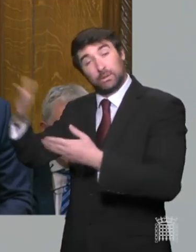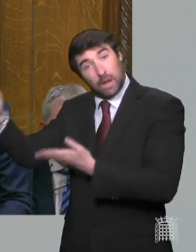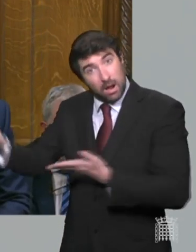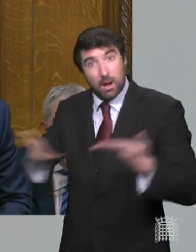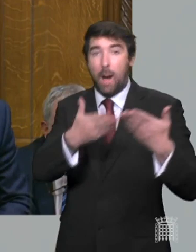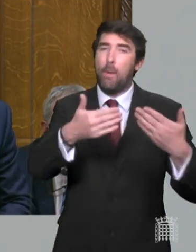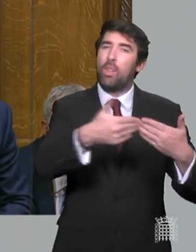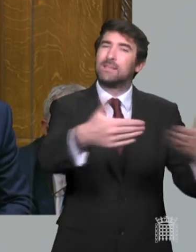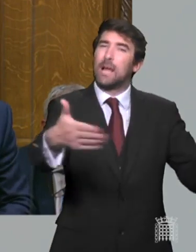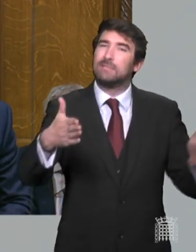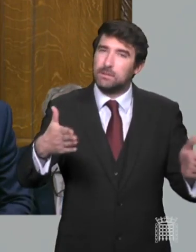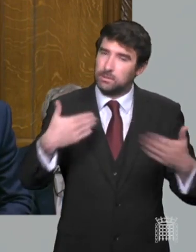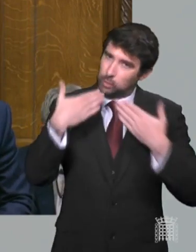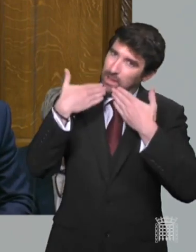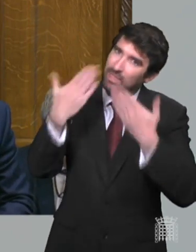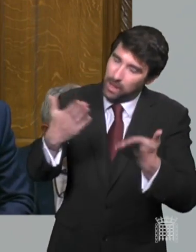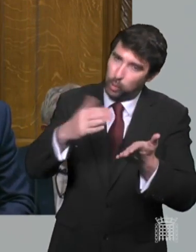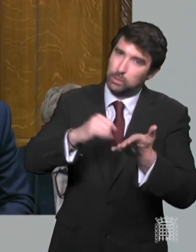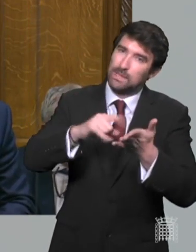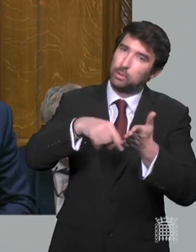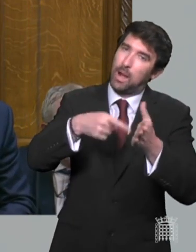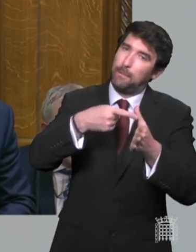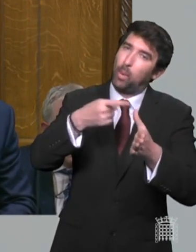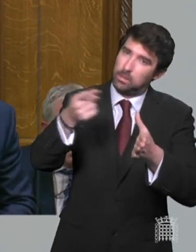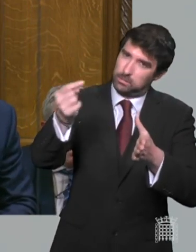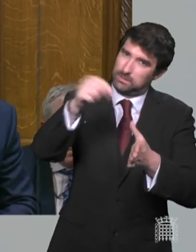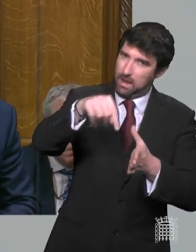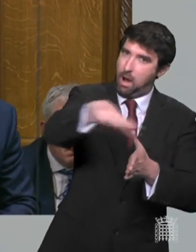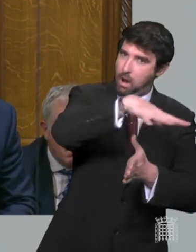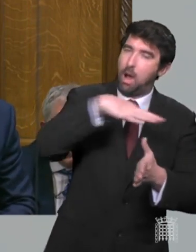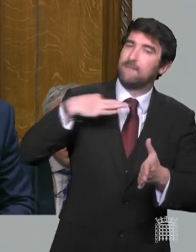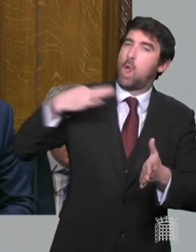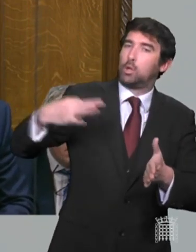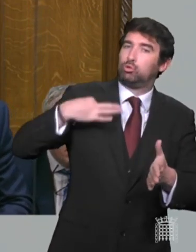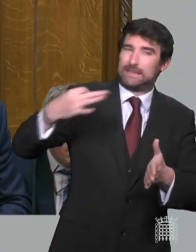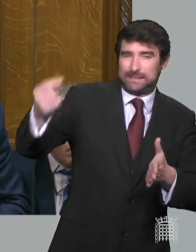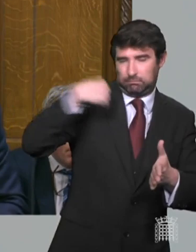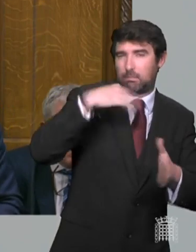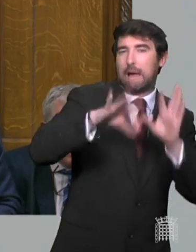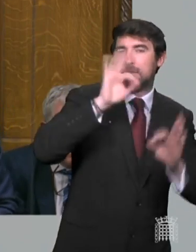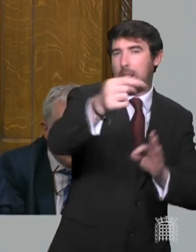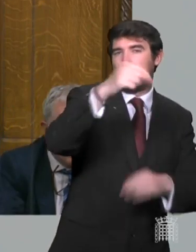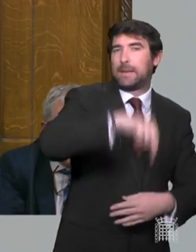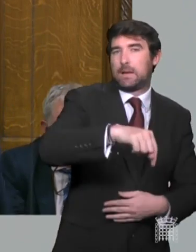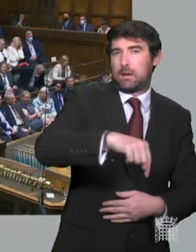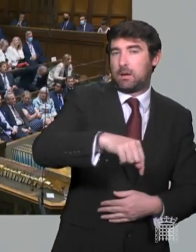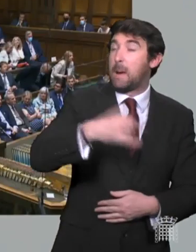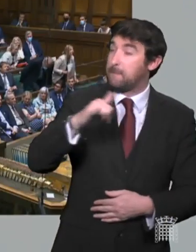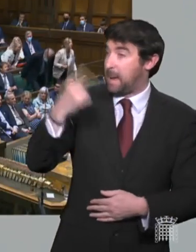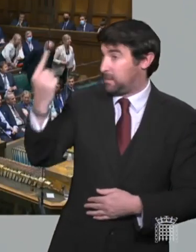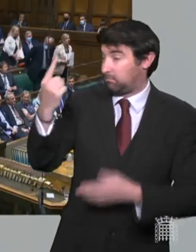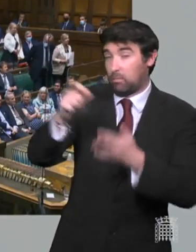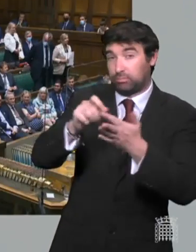or others would honour us with their presence just to thank these thousands of volunteers who've done such superb work over the last 6 months.